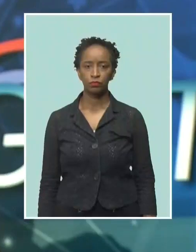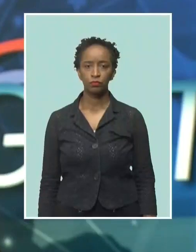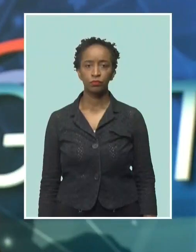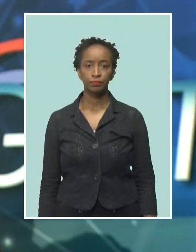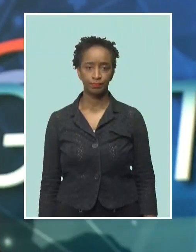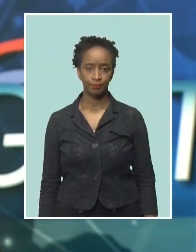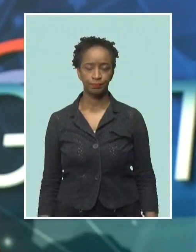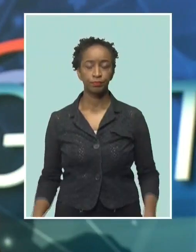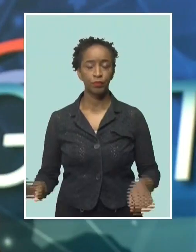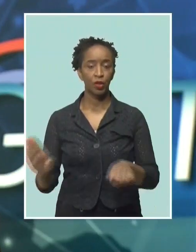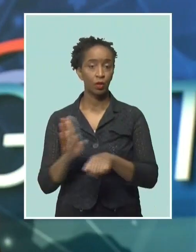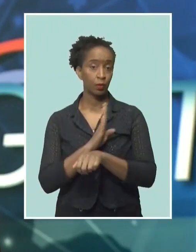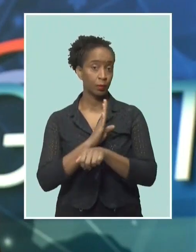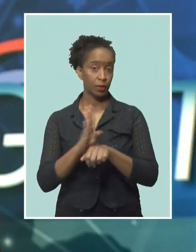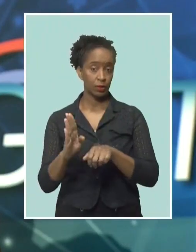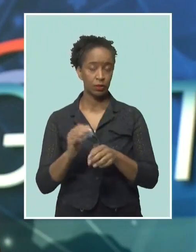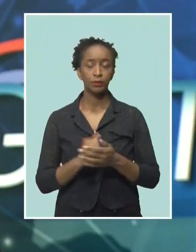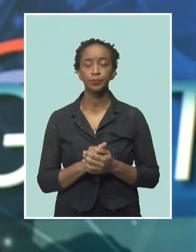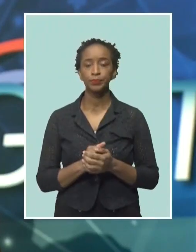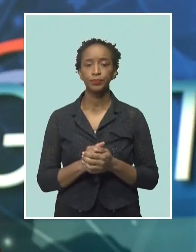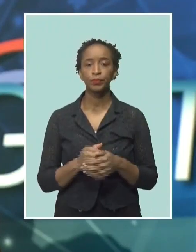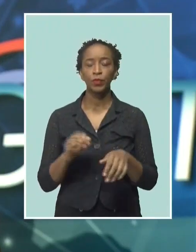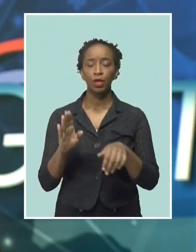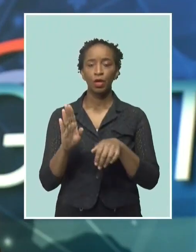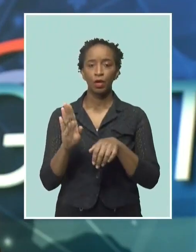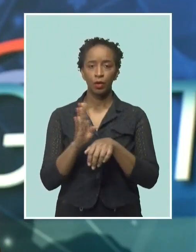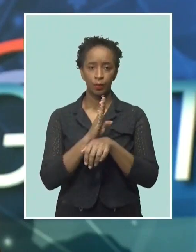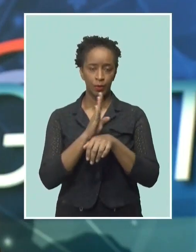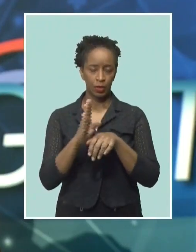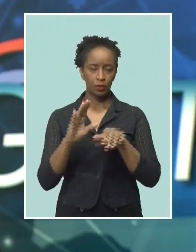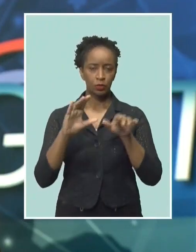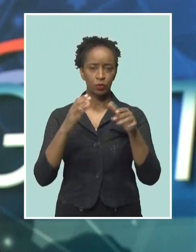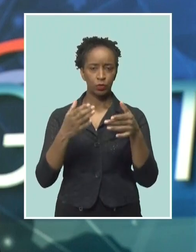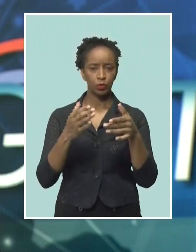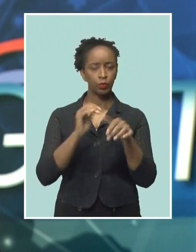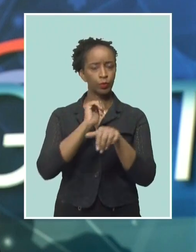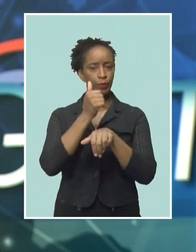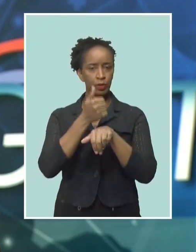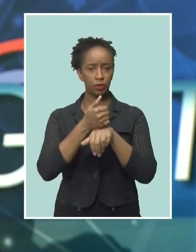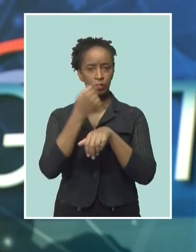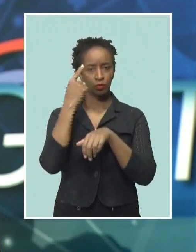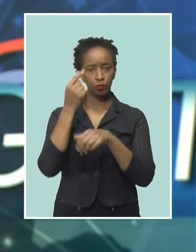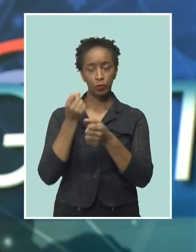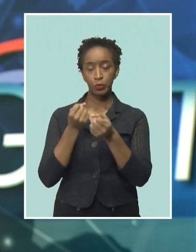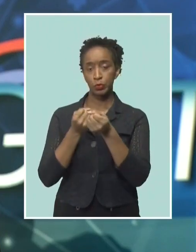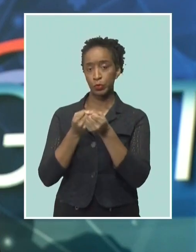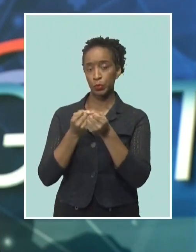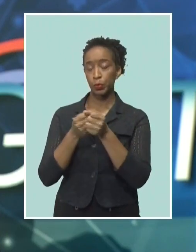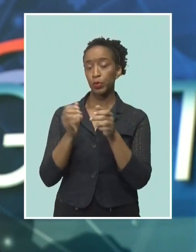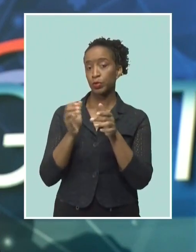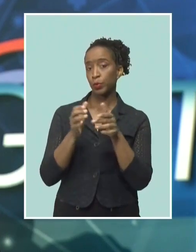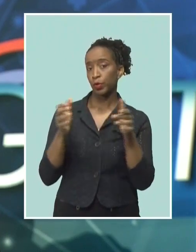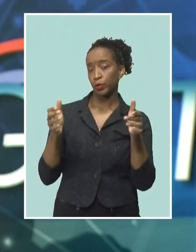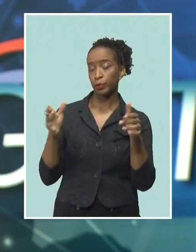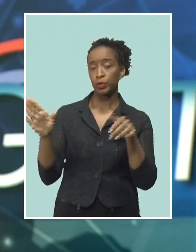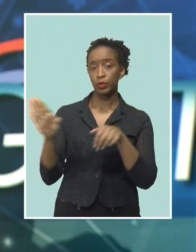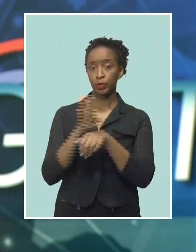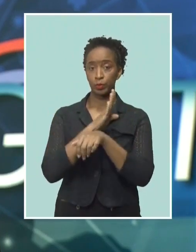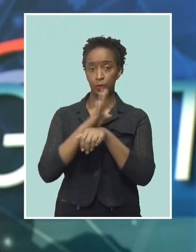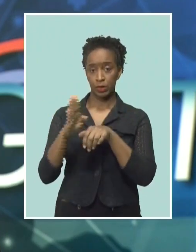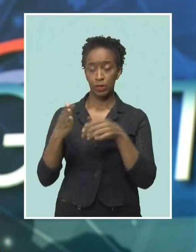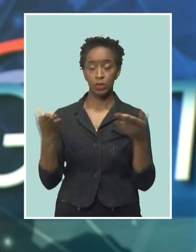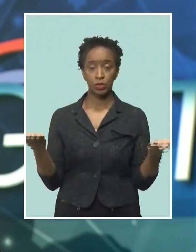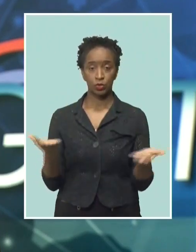In tonight's Business Report, a one-stop shop to assist local small and medium-sized enterprises has been set up in